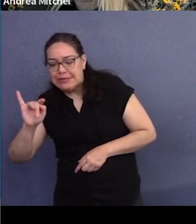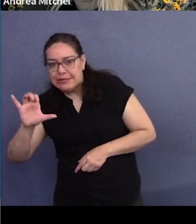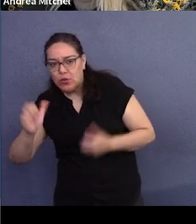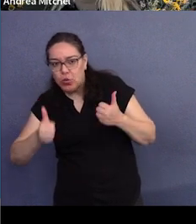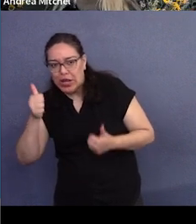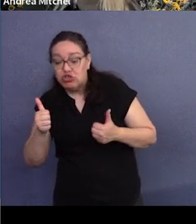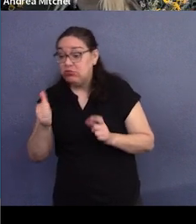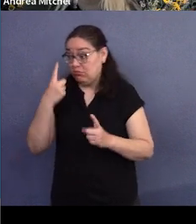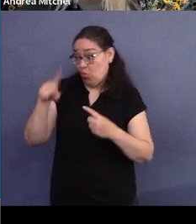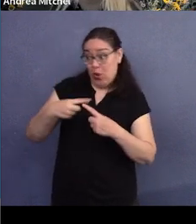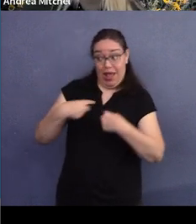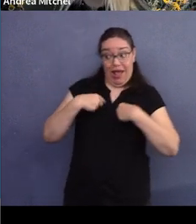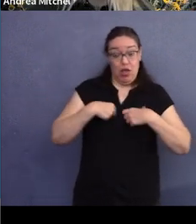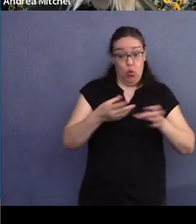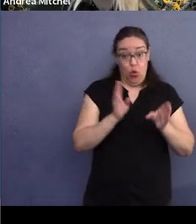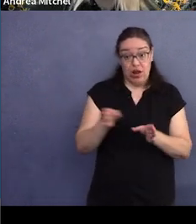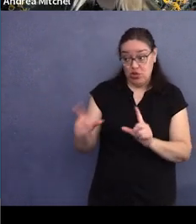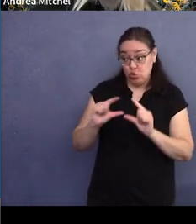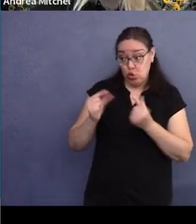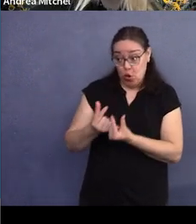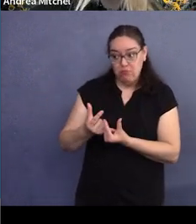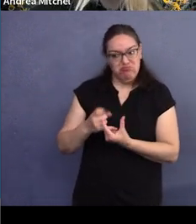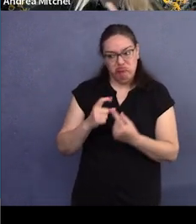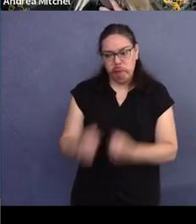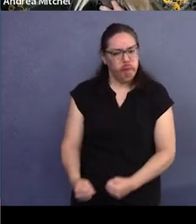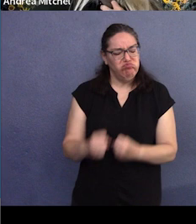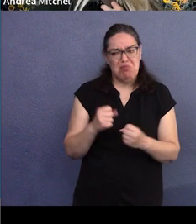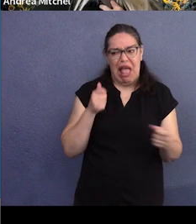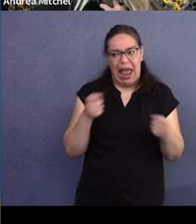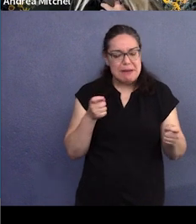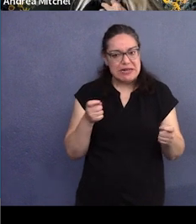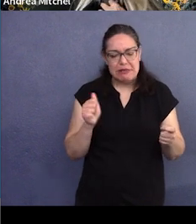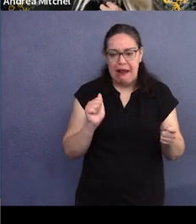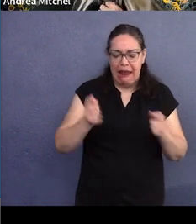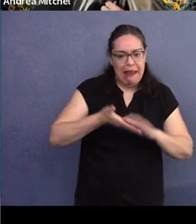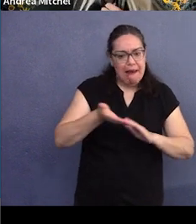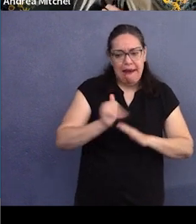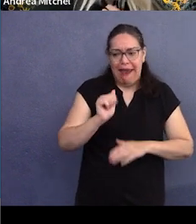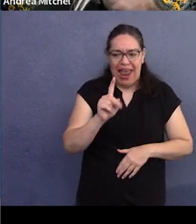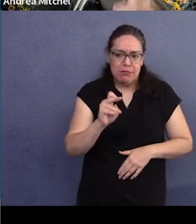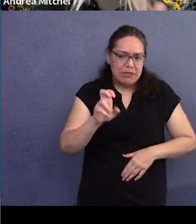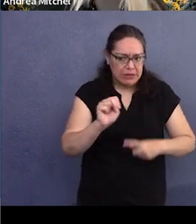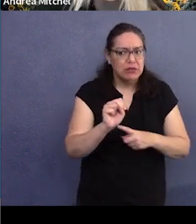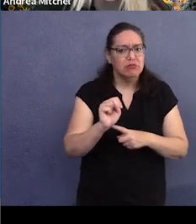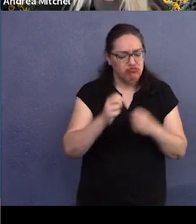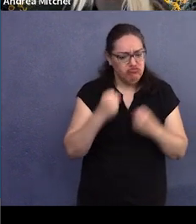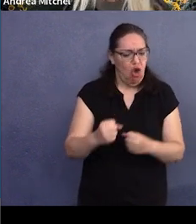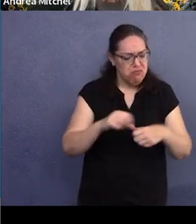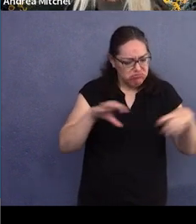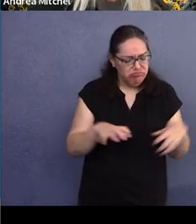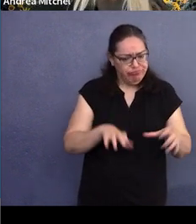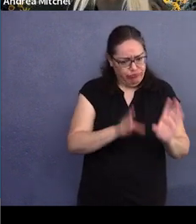When I organize groups, it's very admin-like. It's very admin-like until maybe I